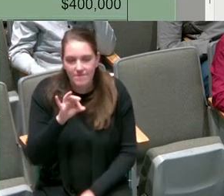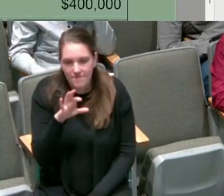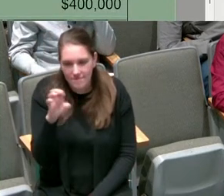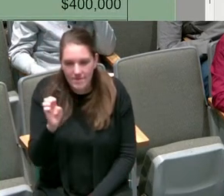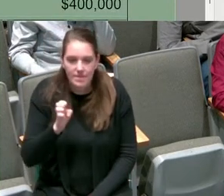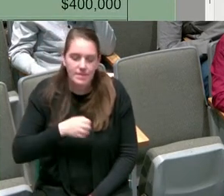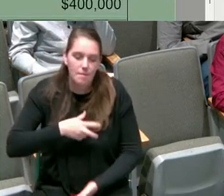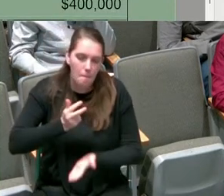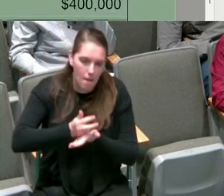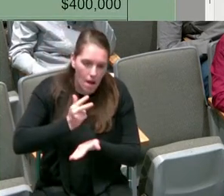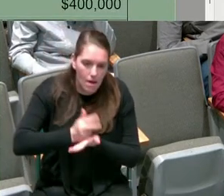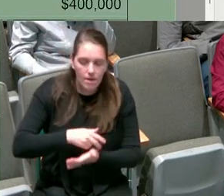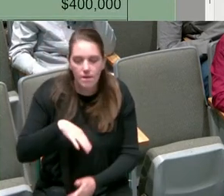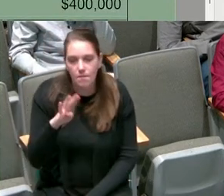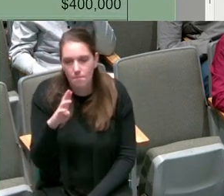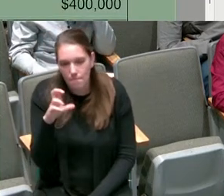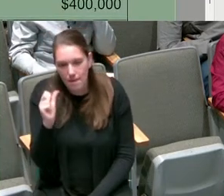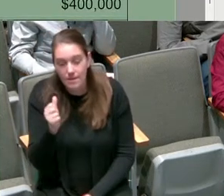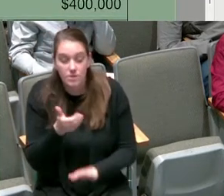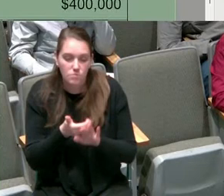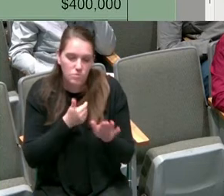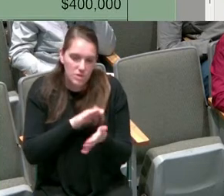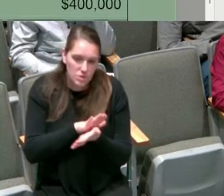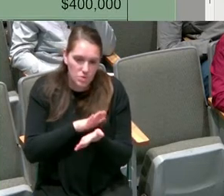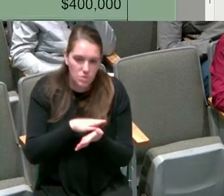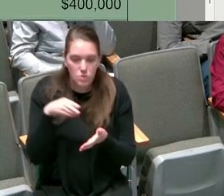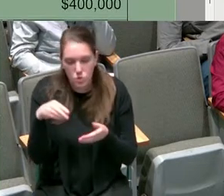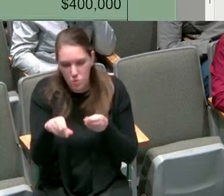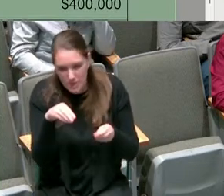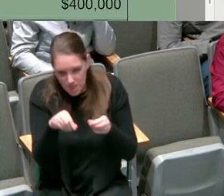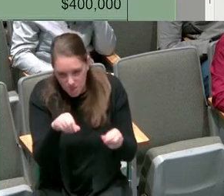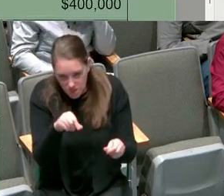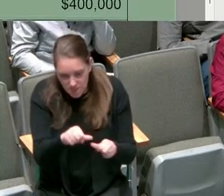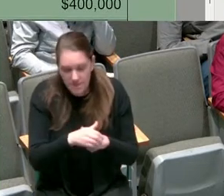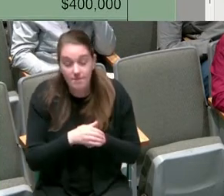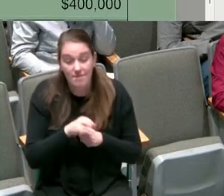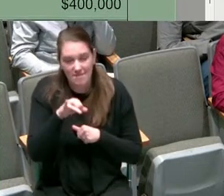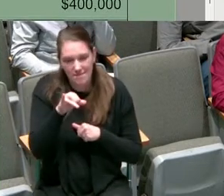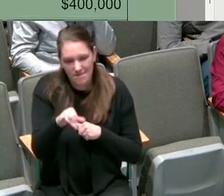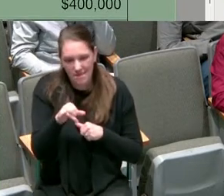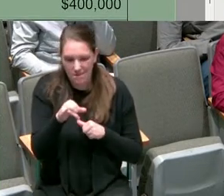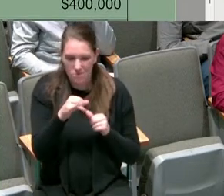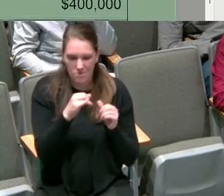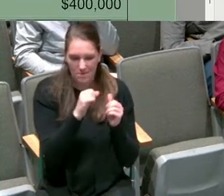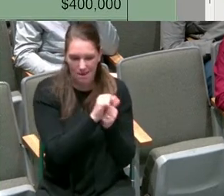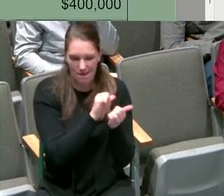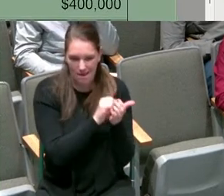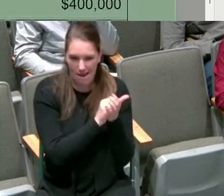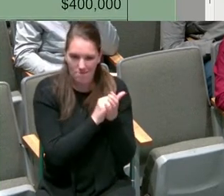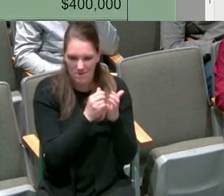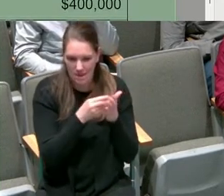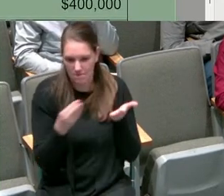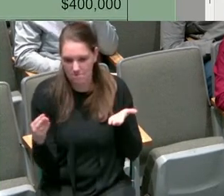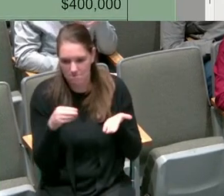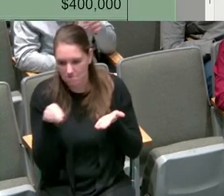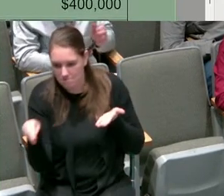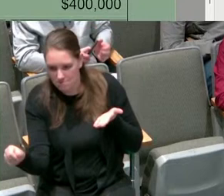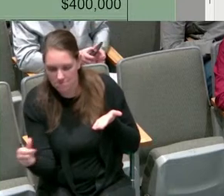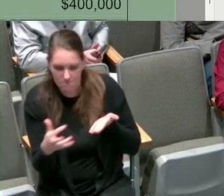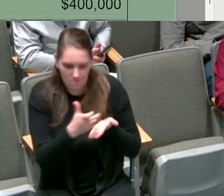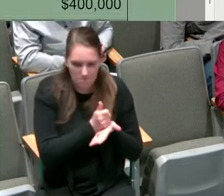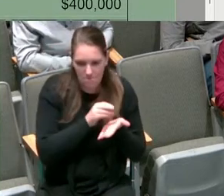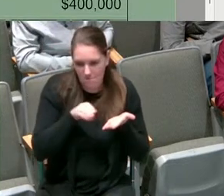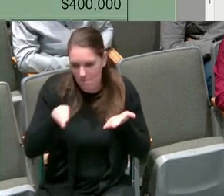bus fees preschool tuition so all of those revolving accounts we're able to reduce the operating